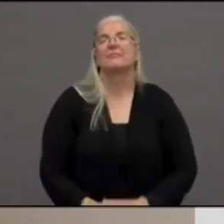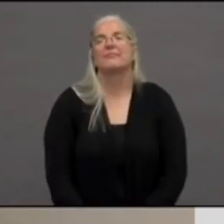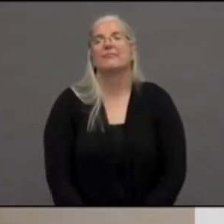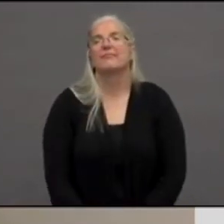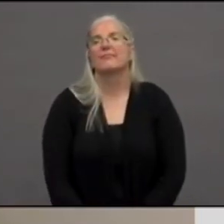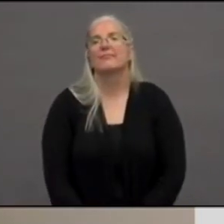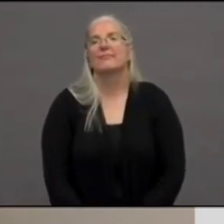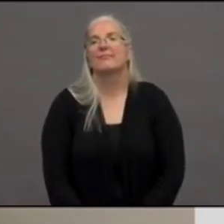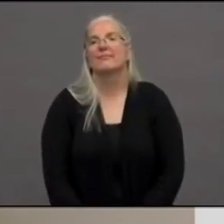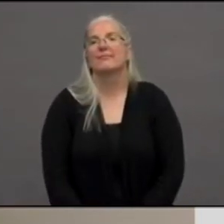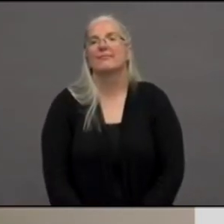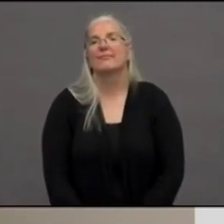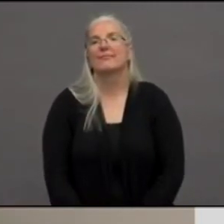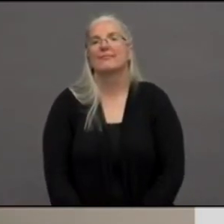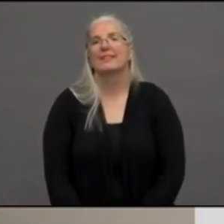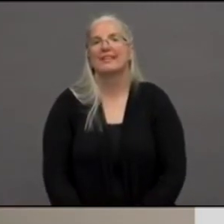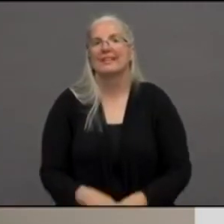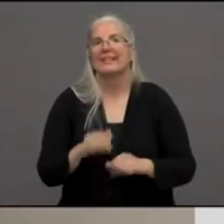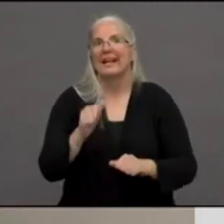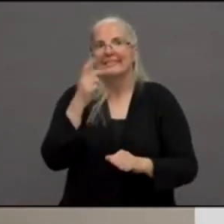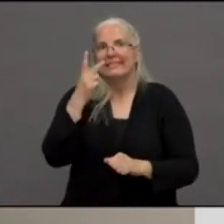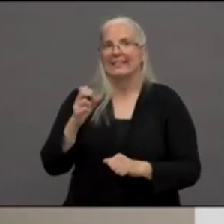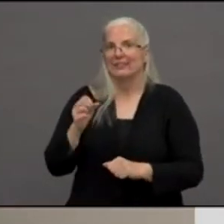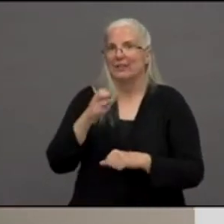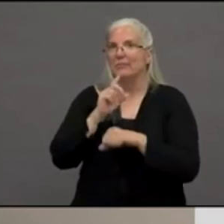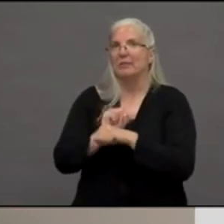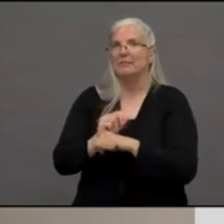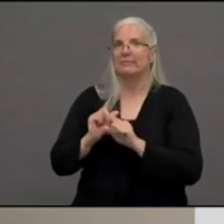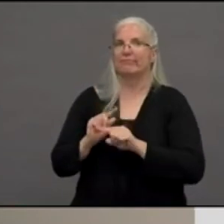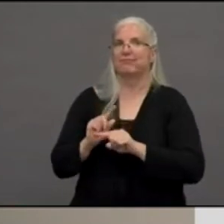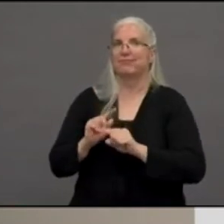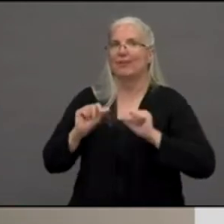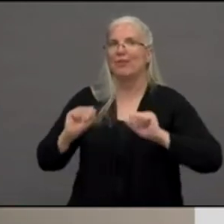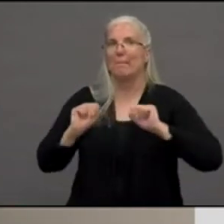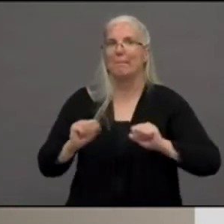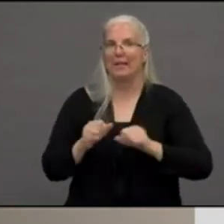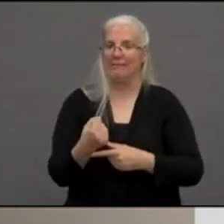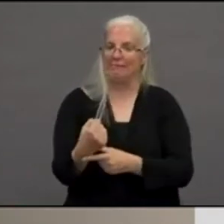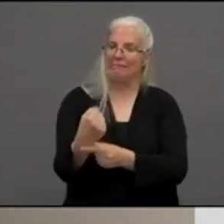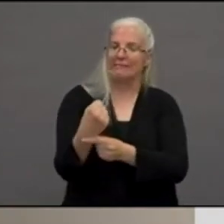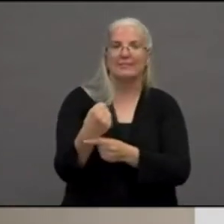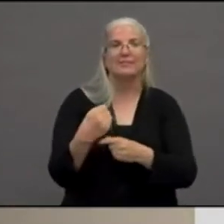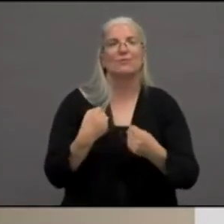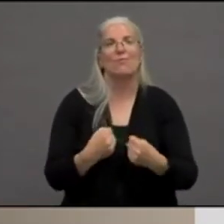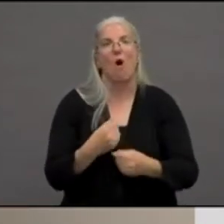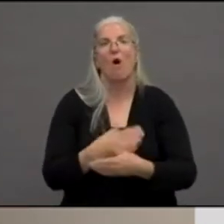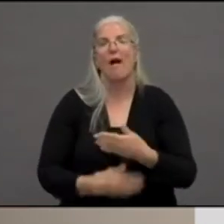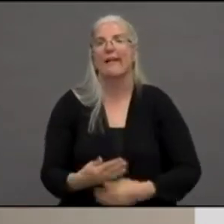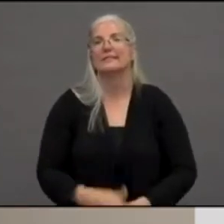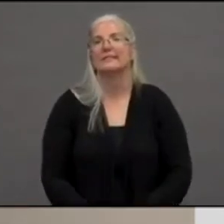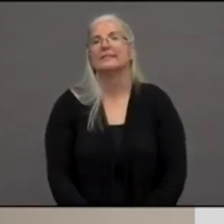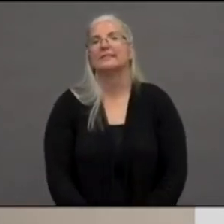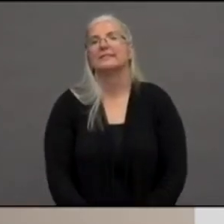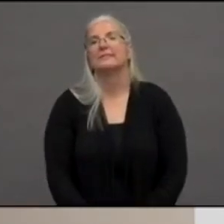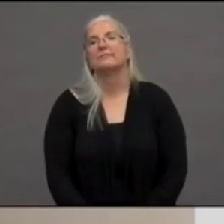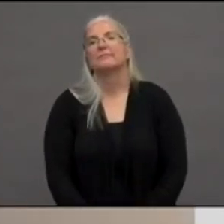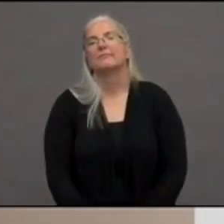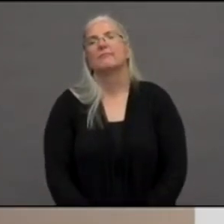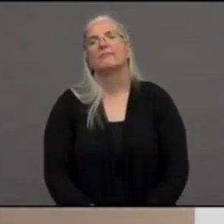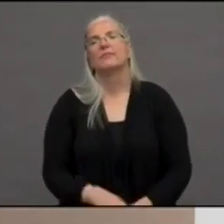But it's a very simple process. It takes at most about 30 seconds,